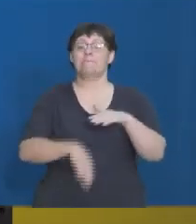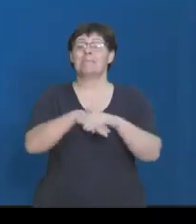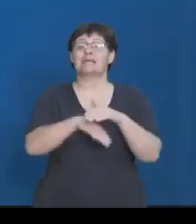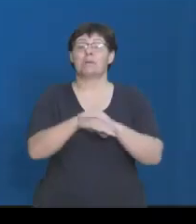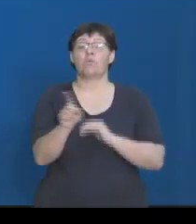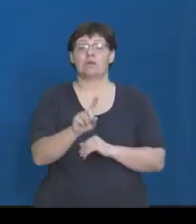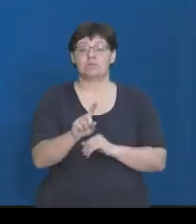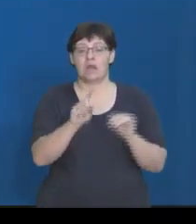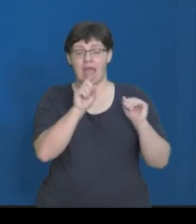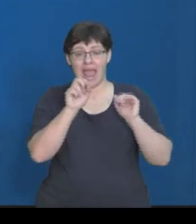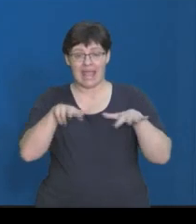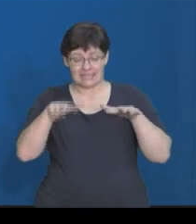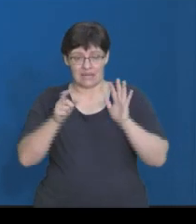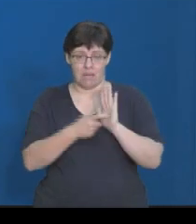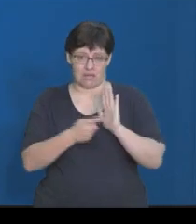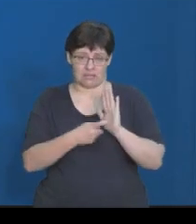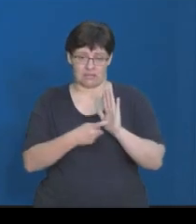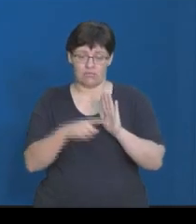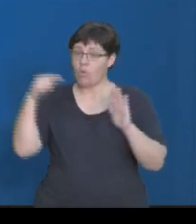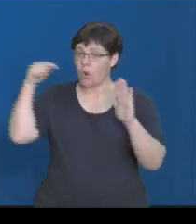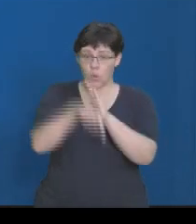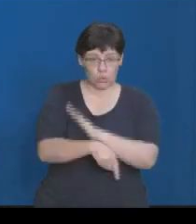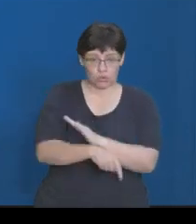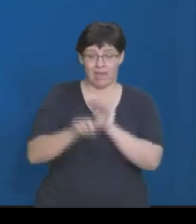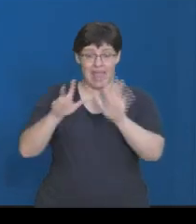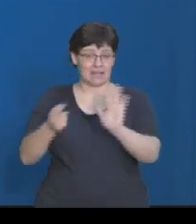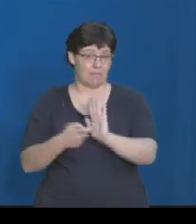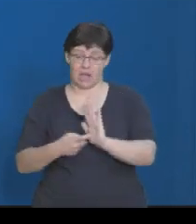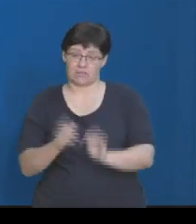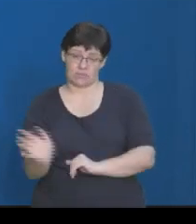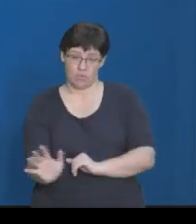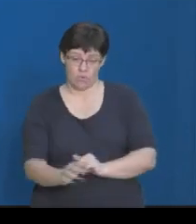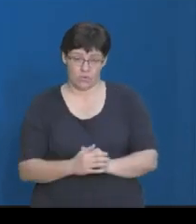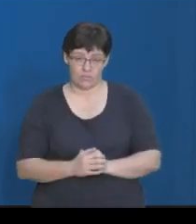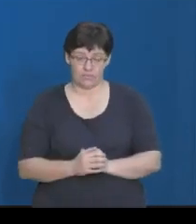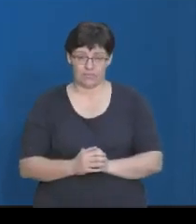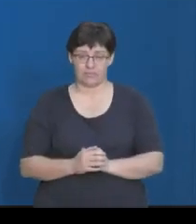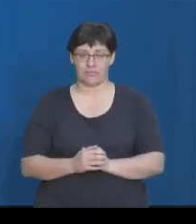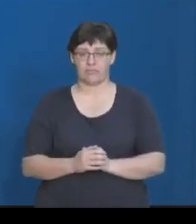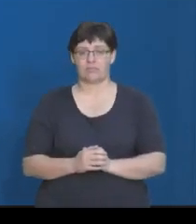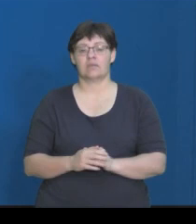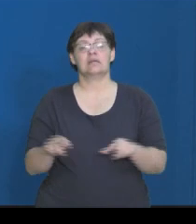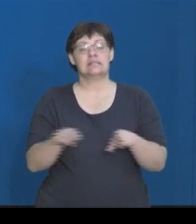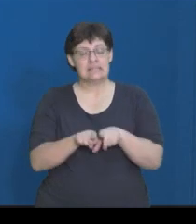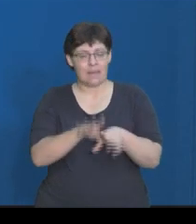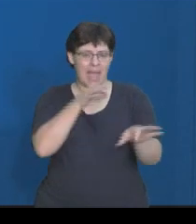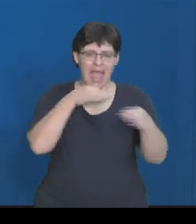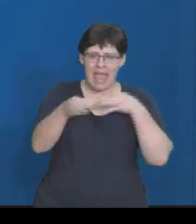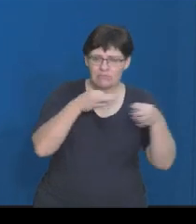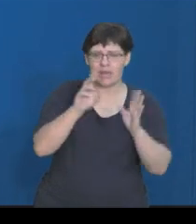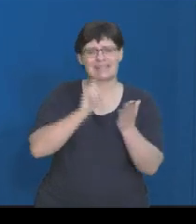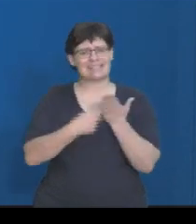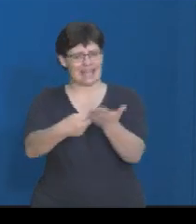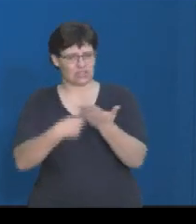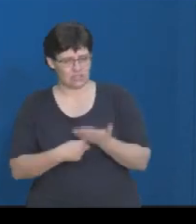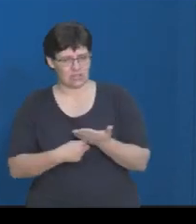maximum of 18 marks. Do not lose the 8 marks in the exam, boys and girls there. Right? Explanations and